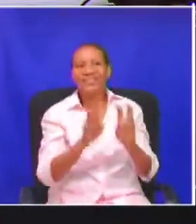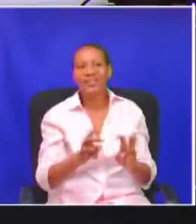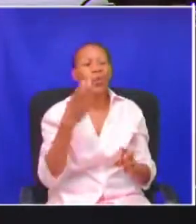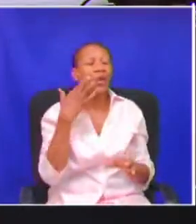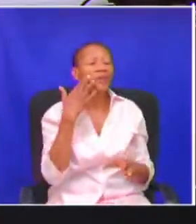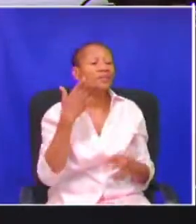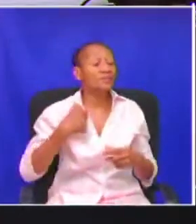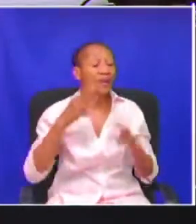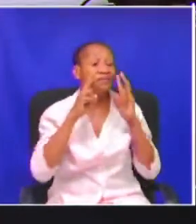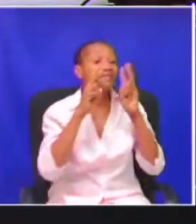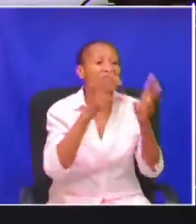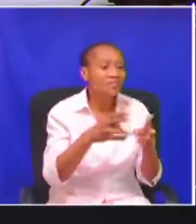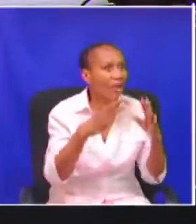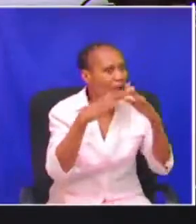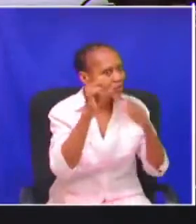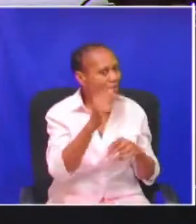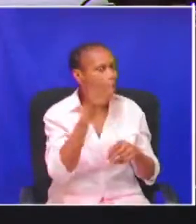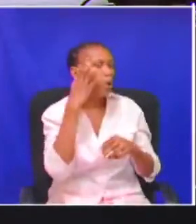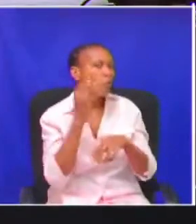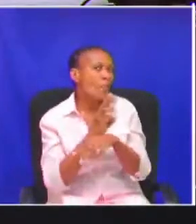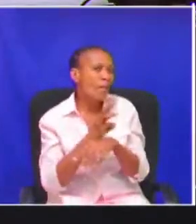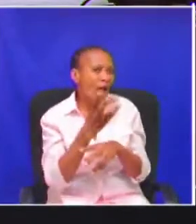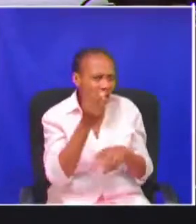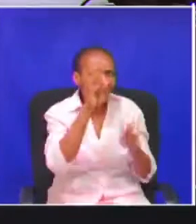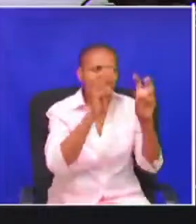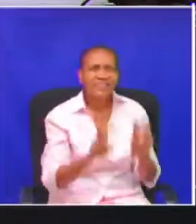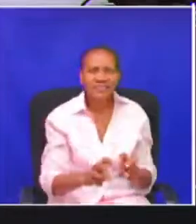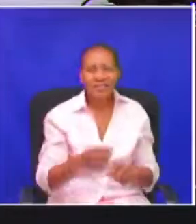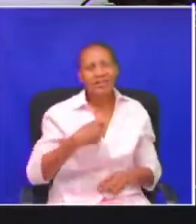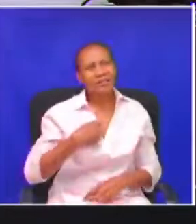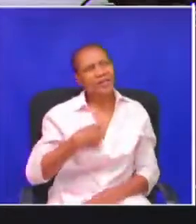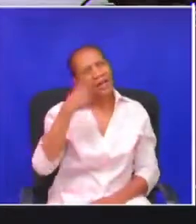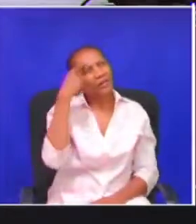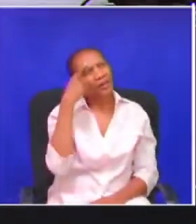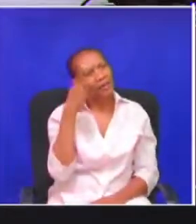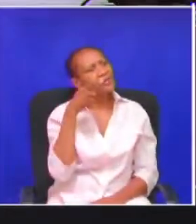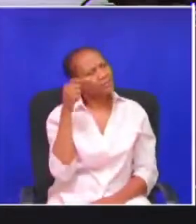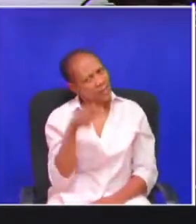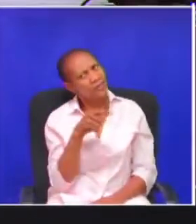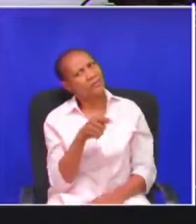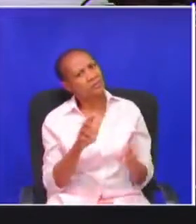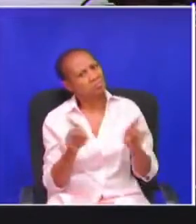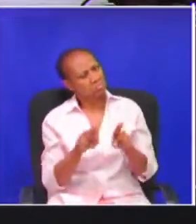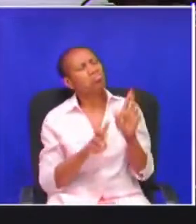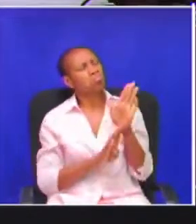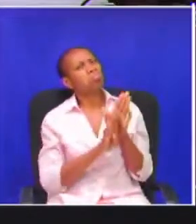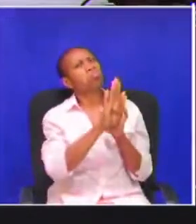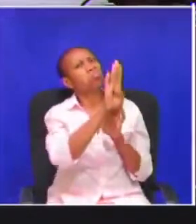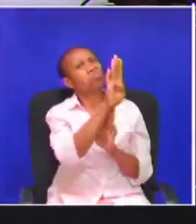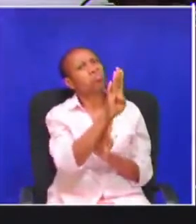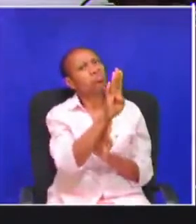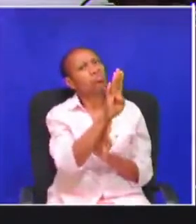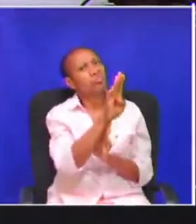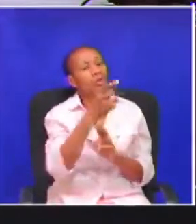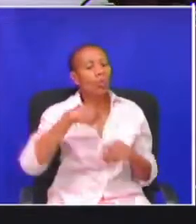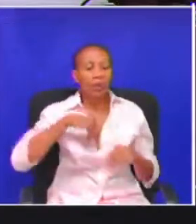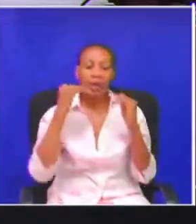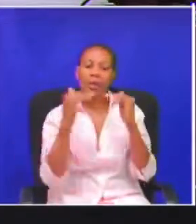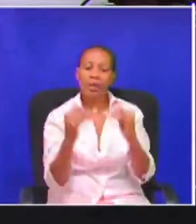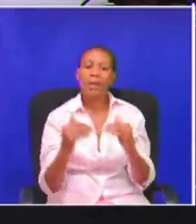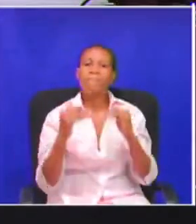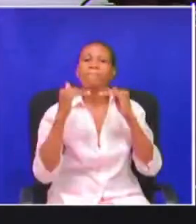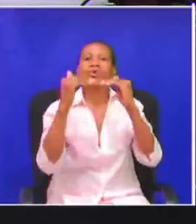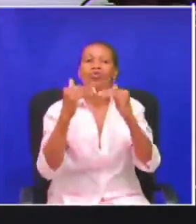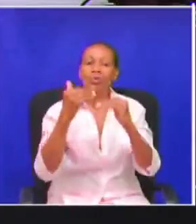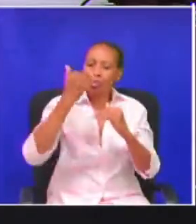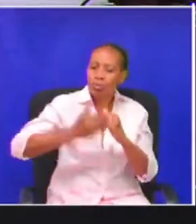her. And I recorded in my heart that this is progress. We are improving on an